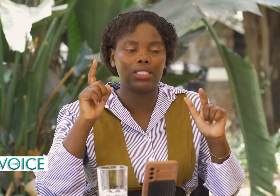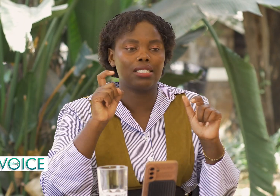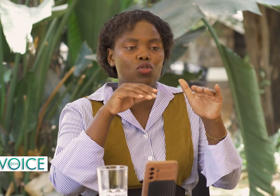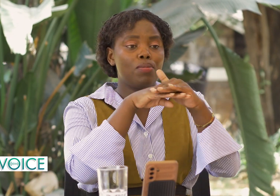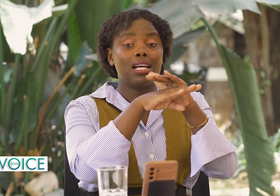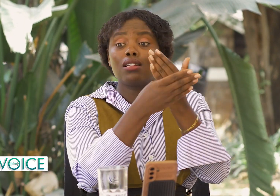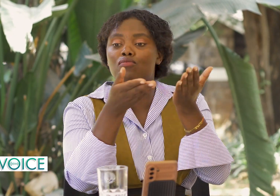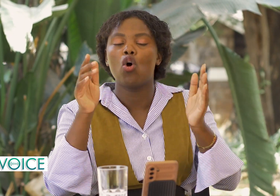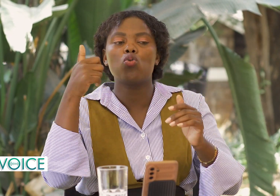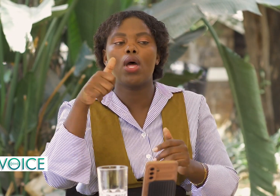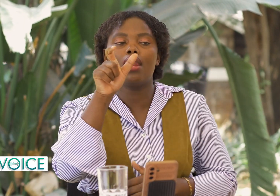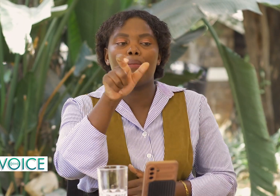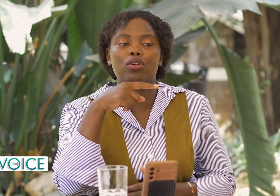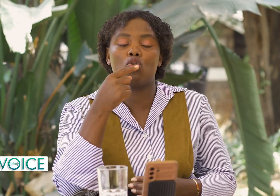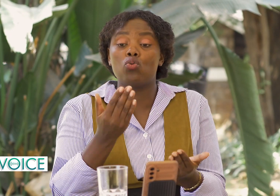treatment.